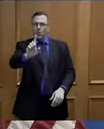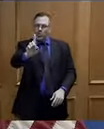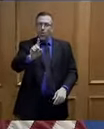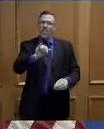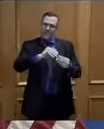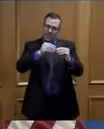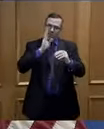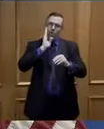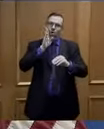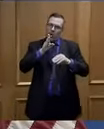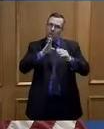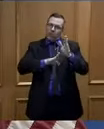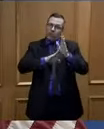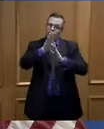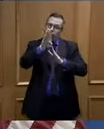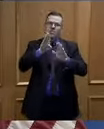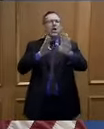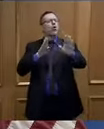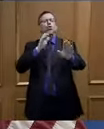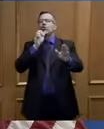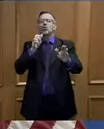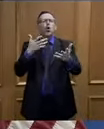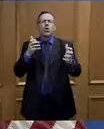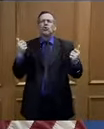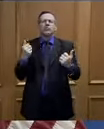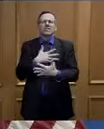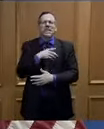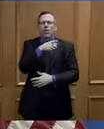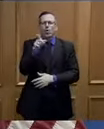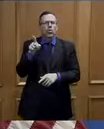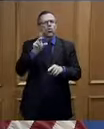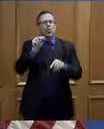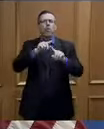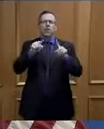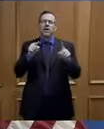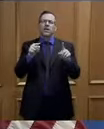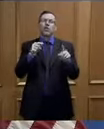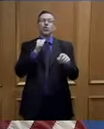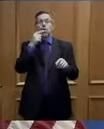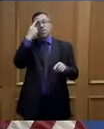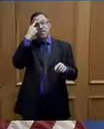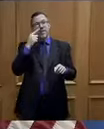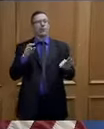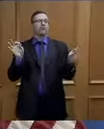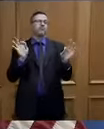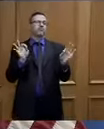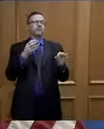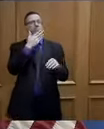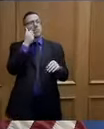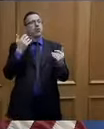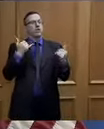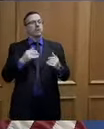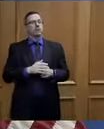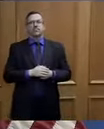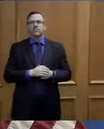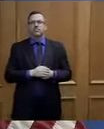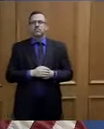number. That's not to frighten anyone, but it's to caution against a false sense of reassurance. You want to